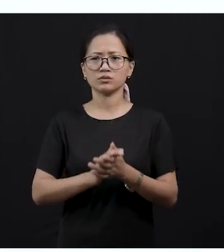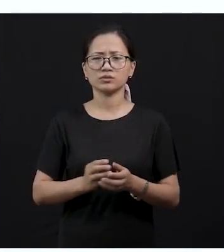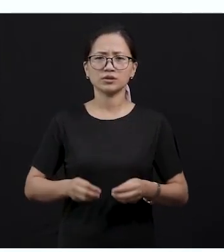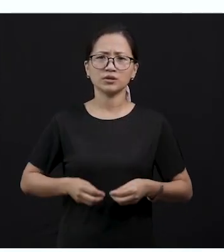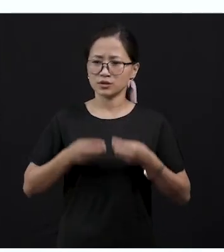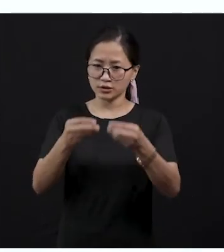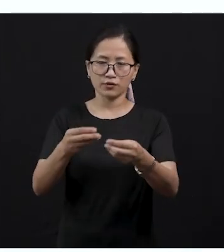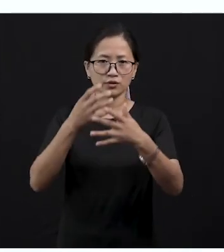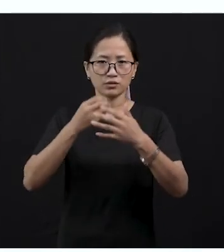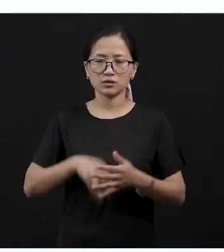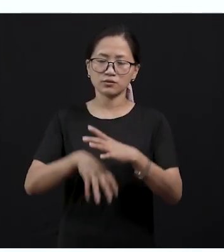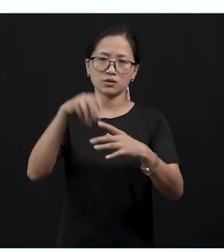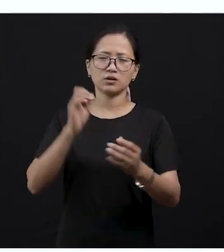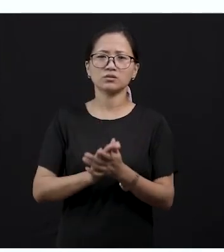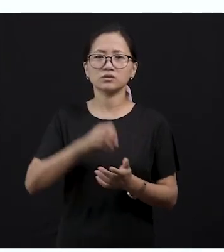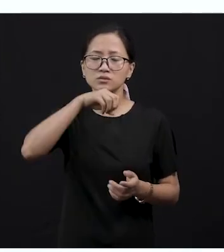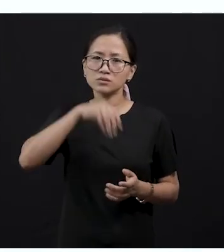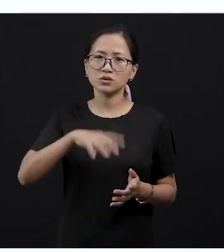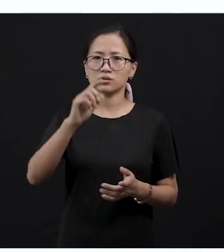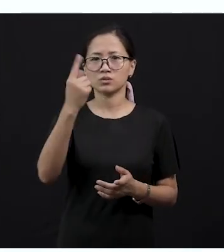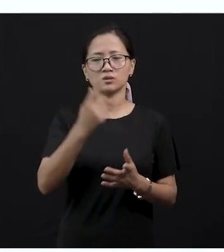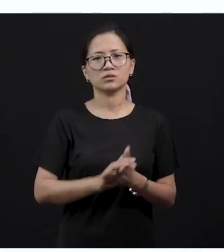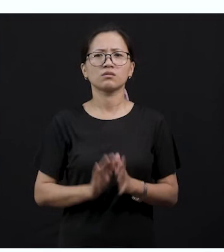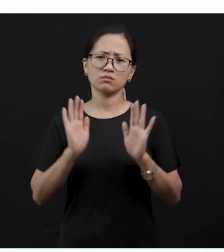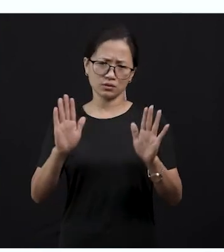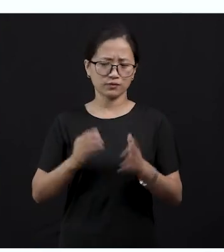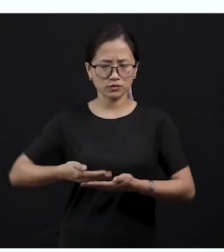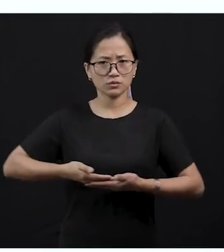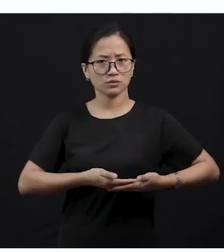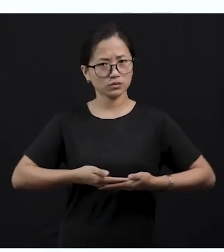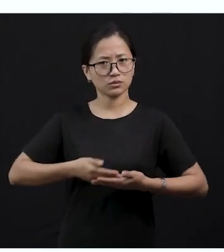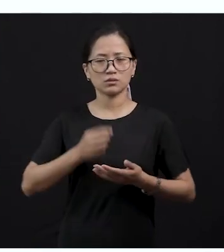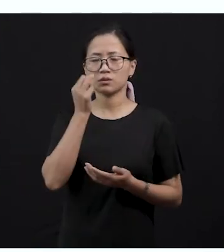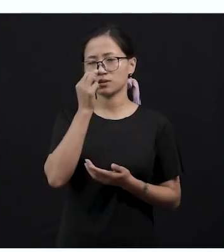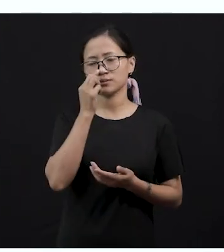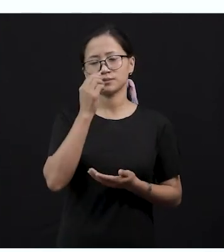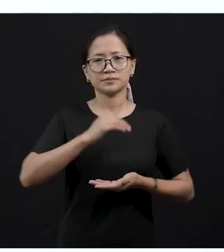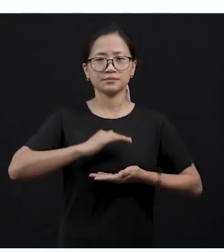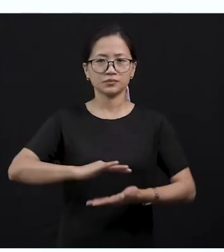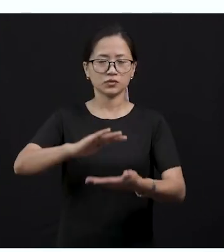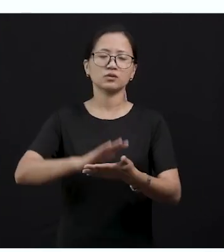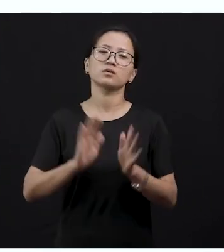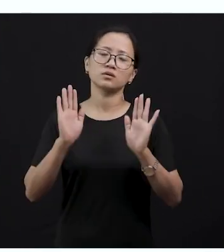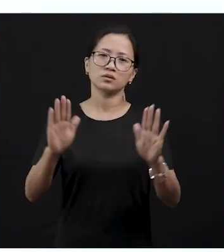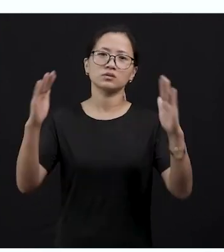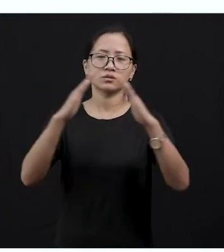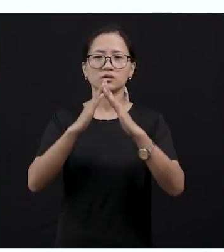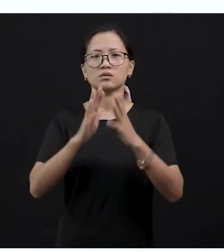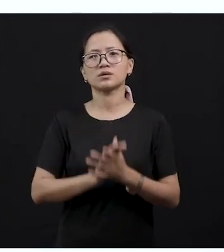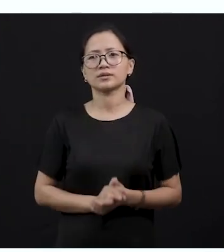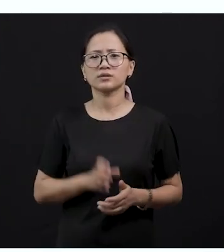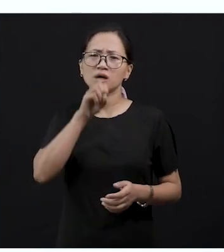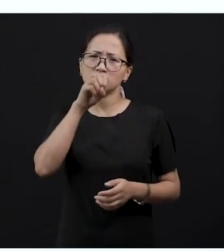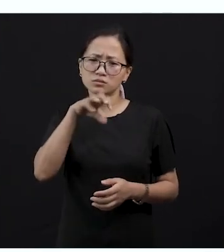producing young ones. Yes, I have a daughter at home. That is reproduction. Okay, your dog has given birth